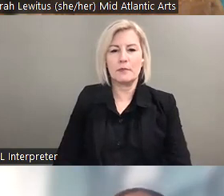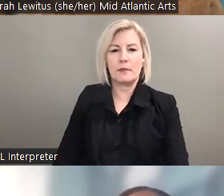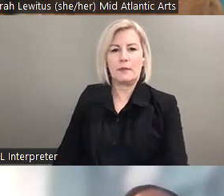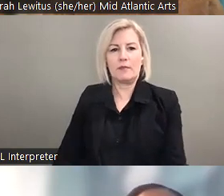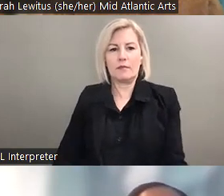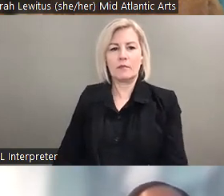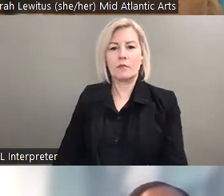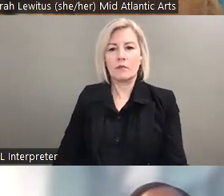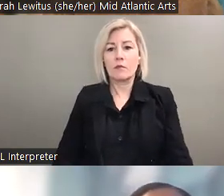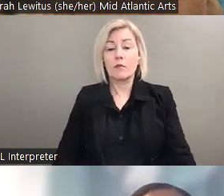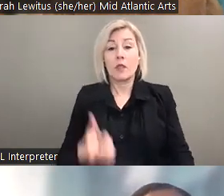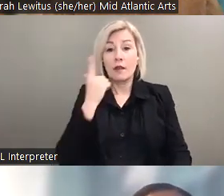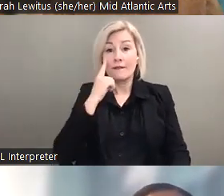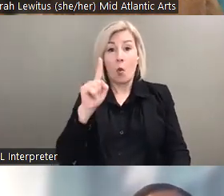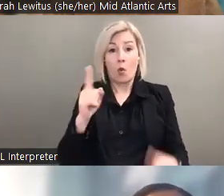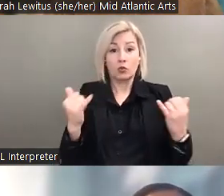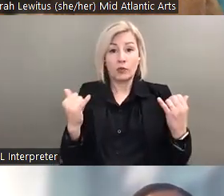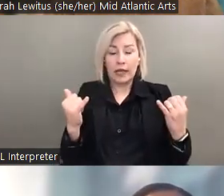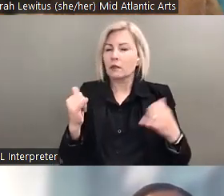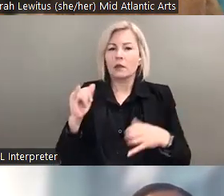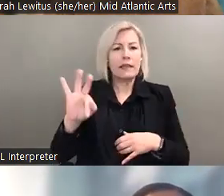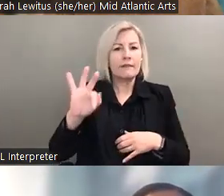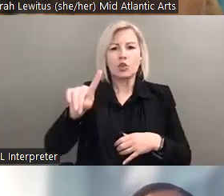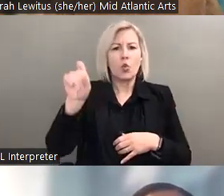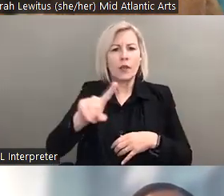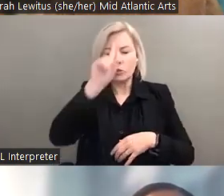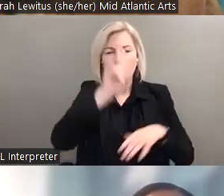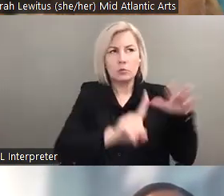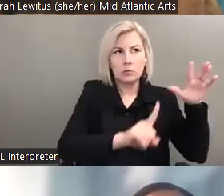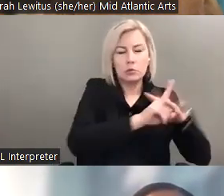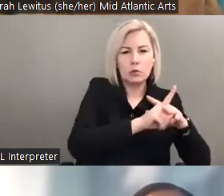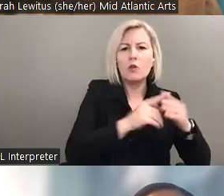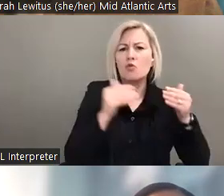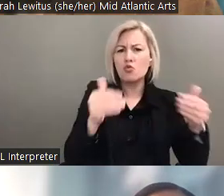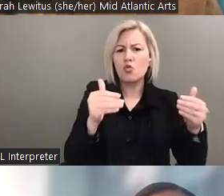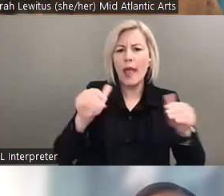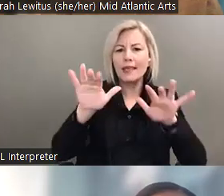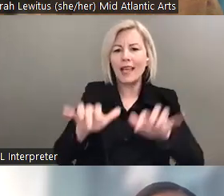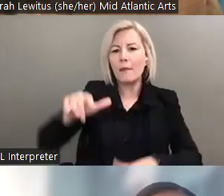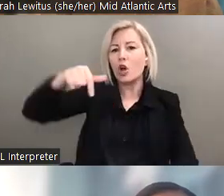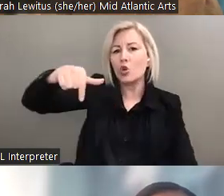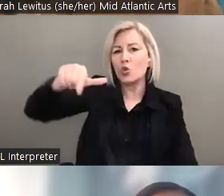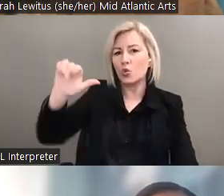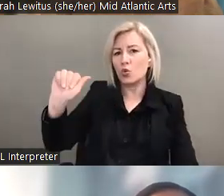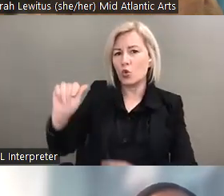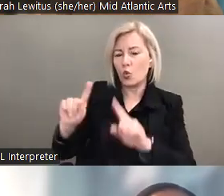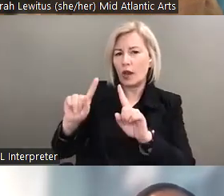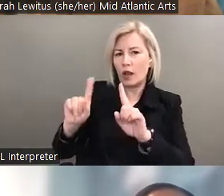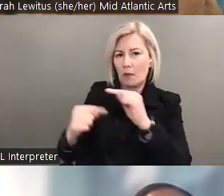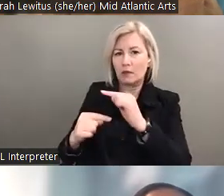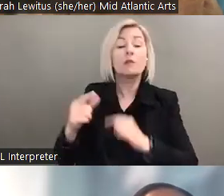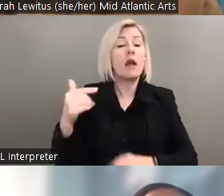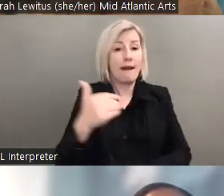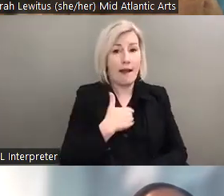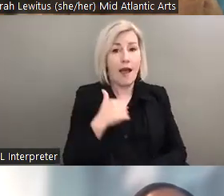For today's webinar, if you have a question, please put it in the Q&A box at the bottom of the screen. We have ASL